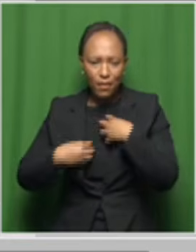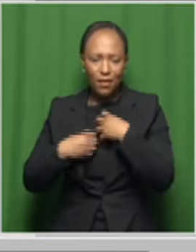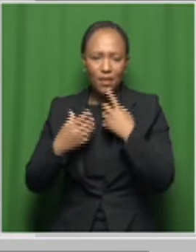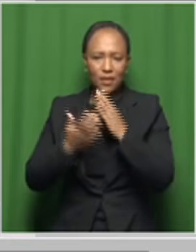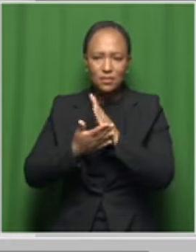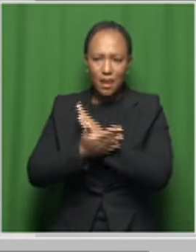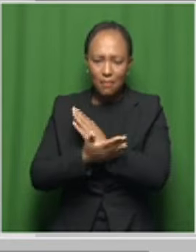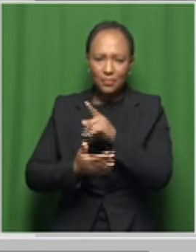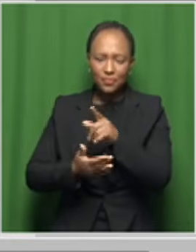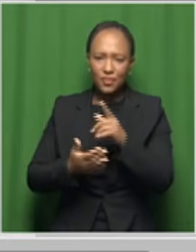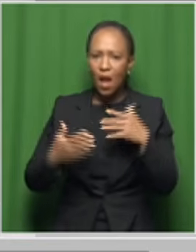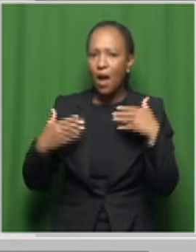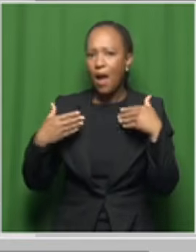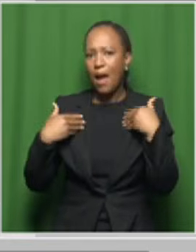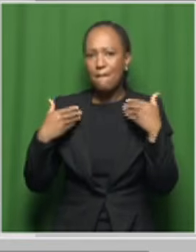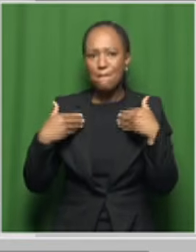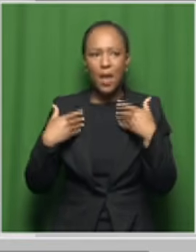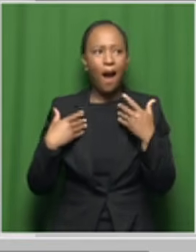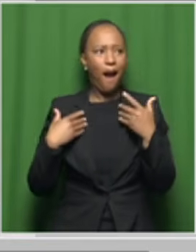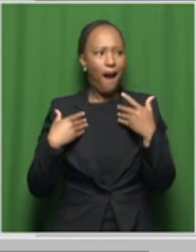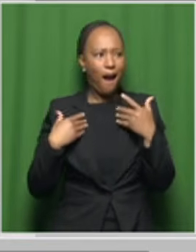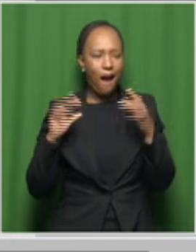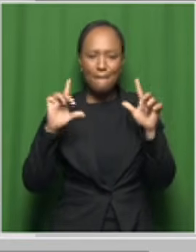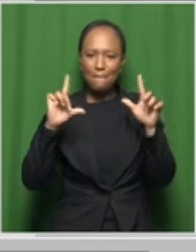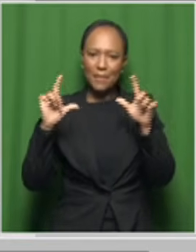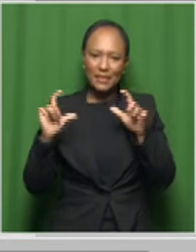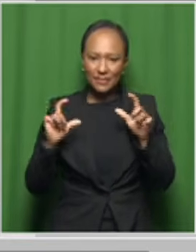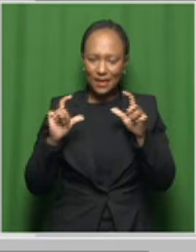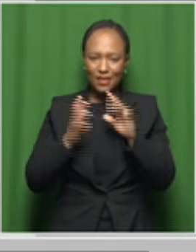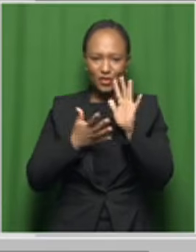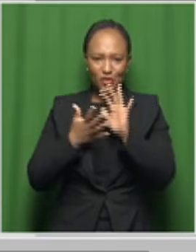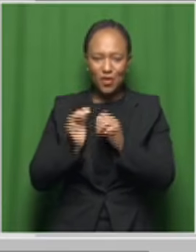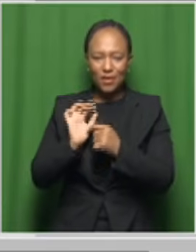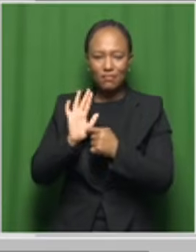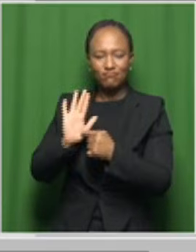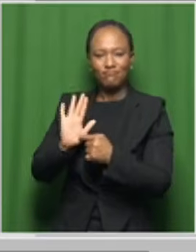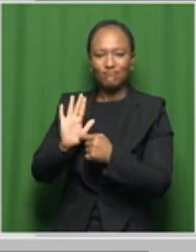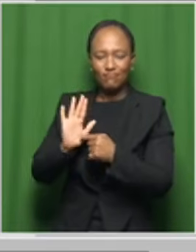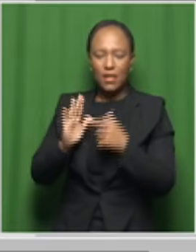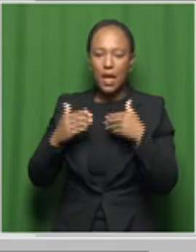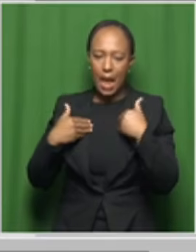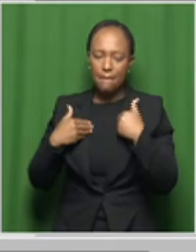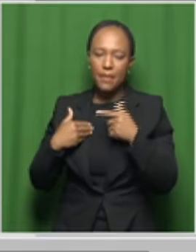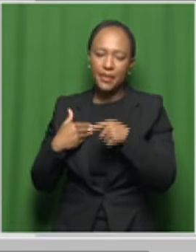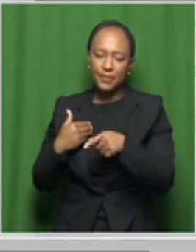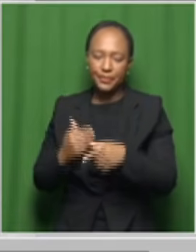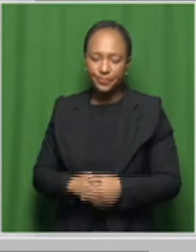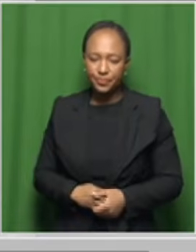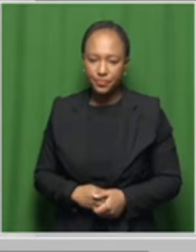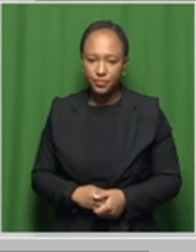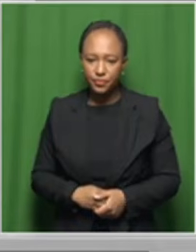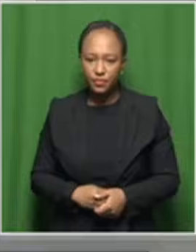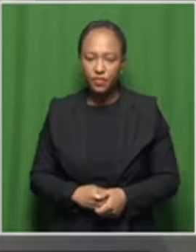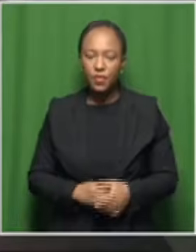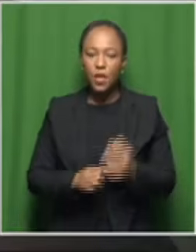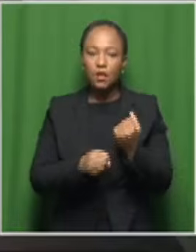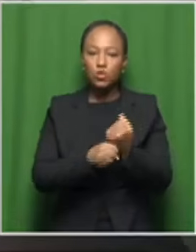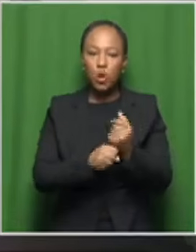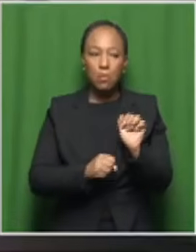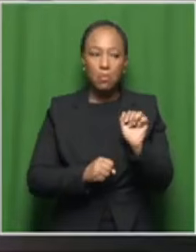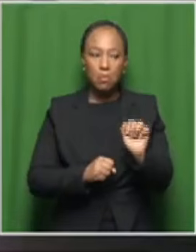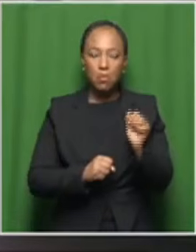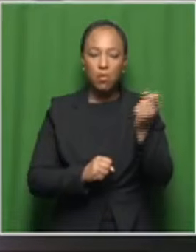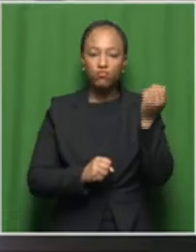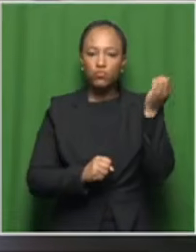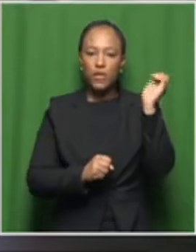really happy about feeling seen and just telling their story. Yes. Yeah. Do you exhibit your work? How